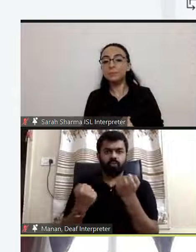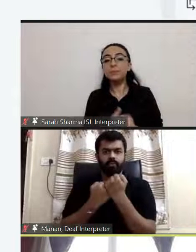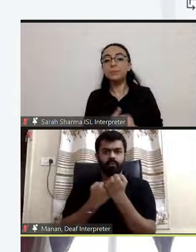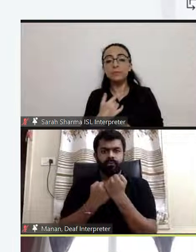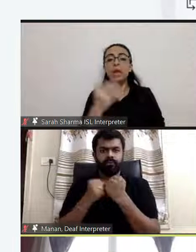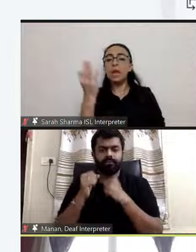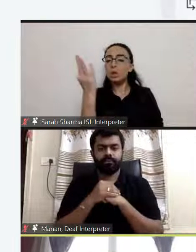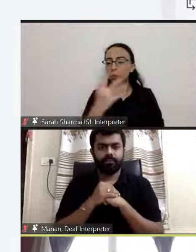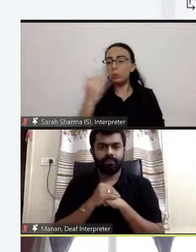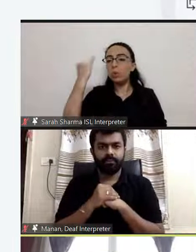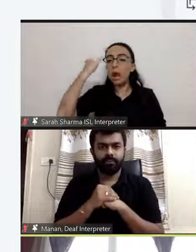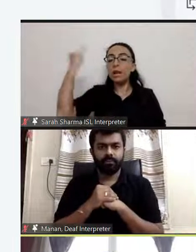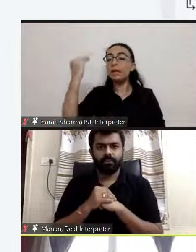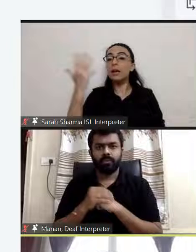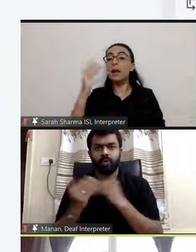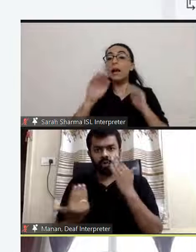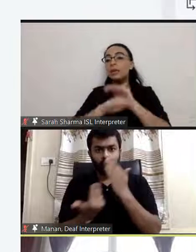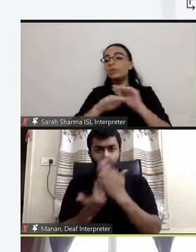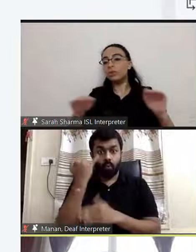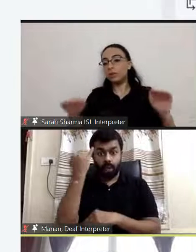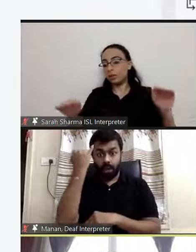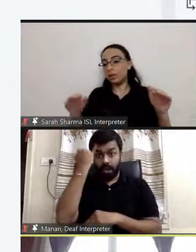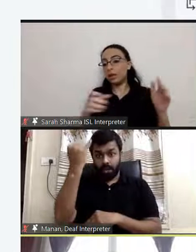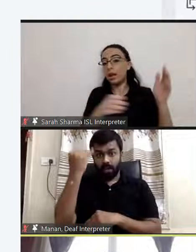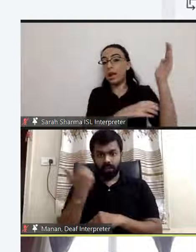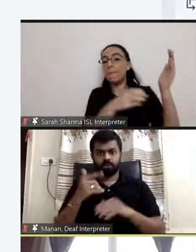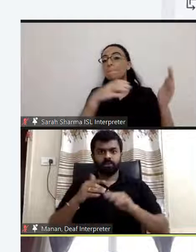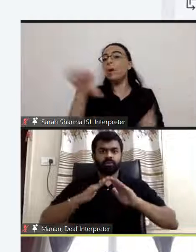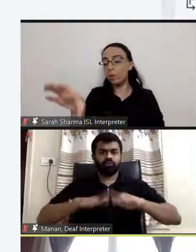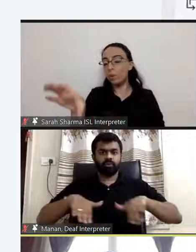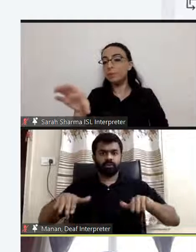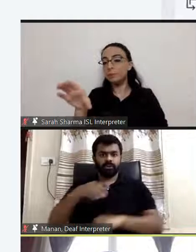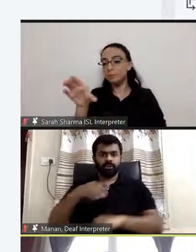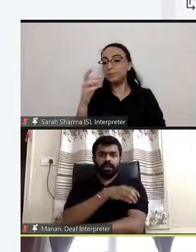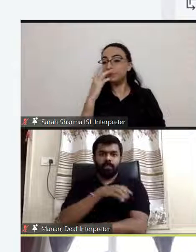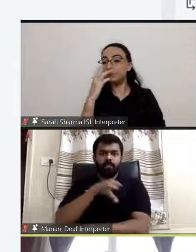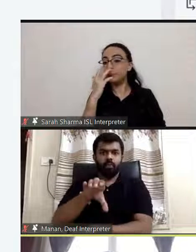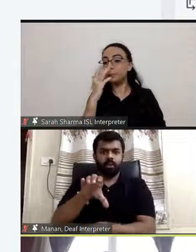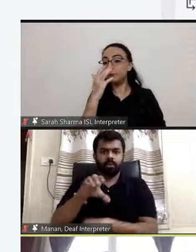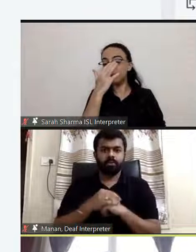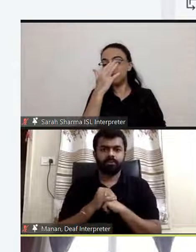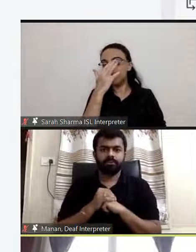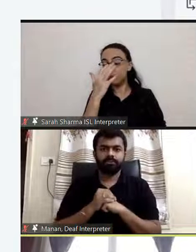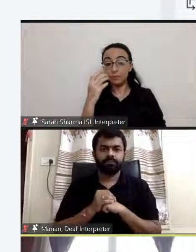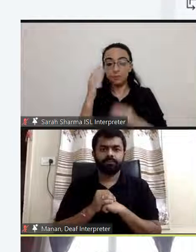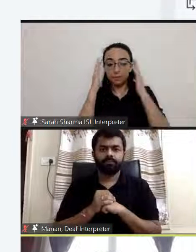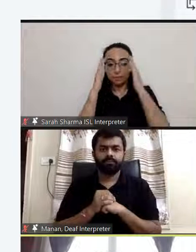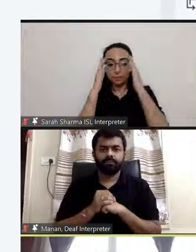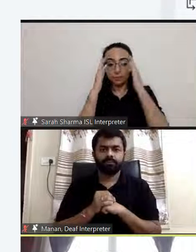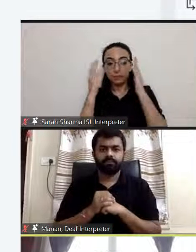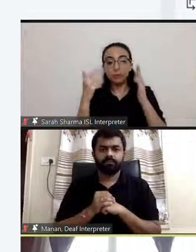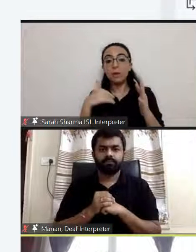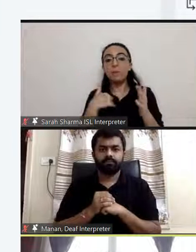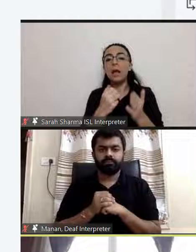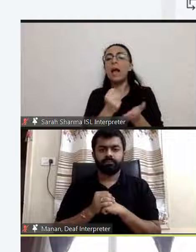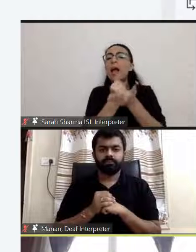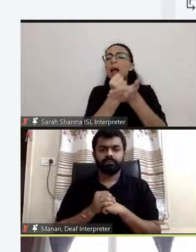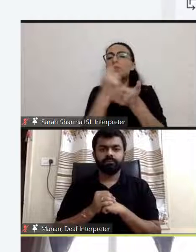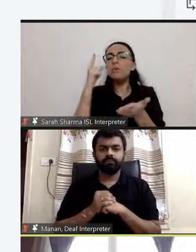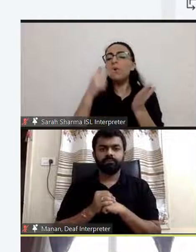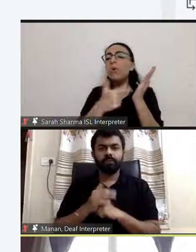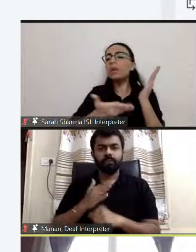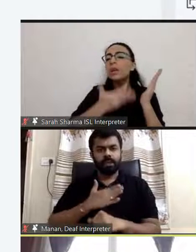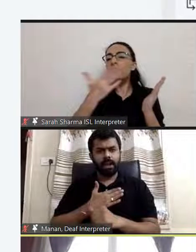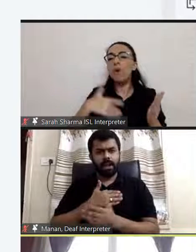of child-to-child approach to help children get familiar with hygiene and safety.